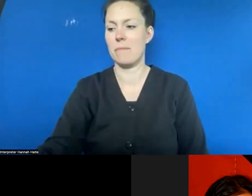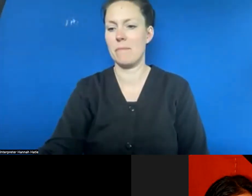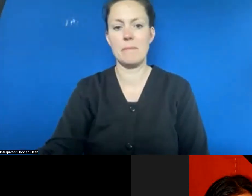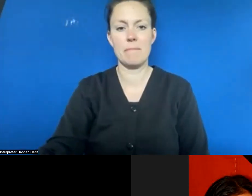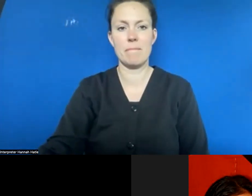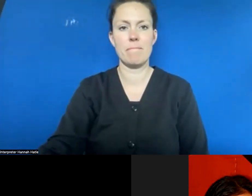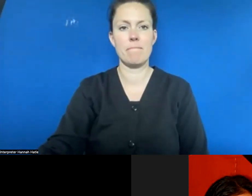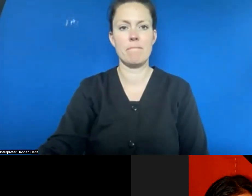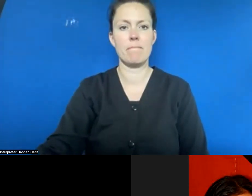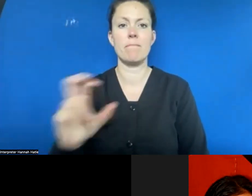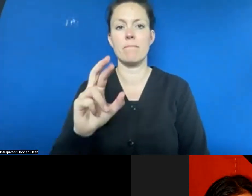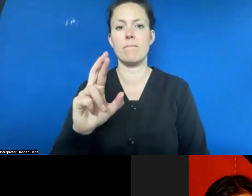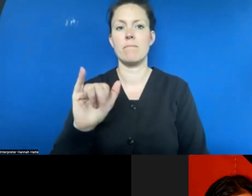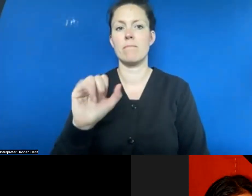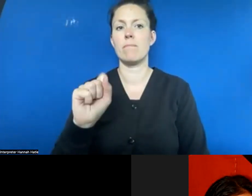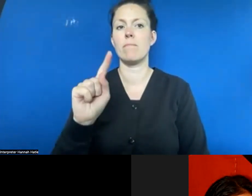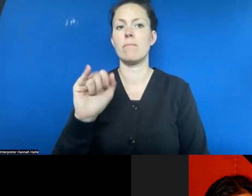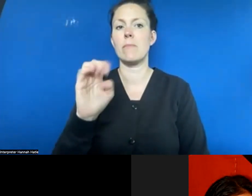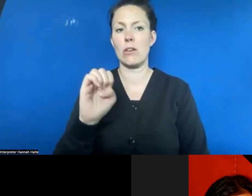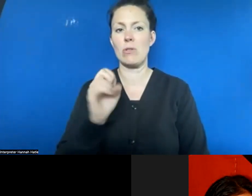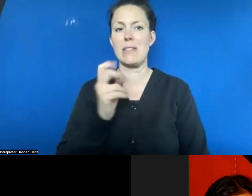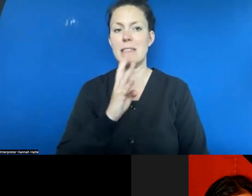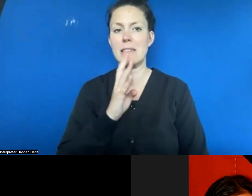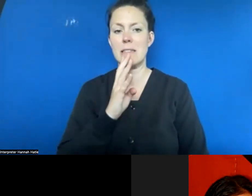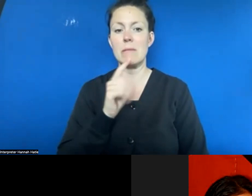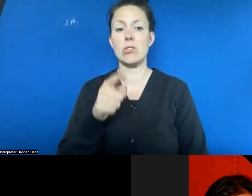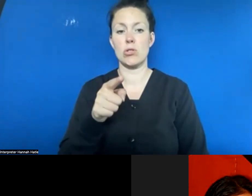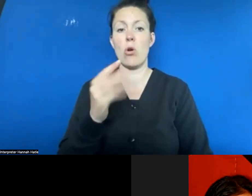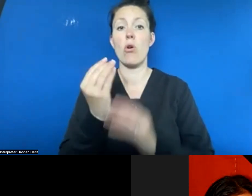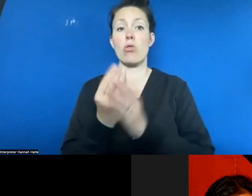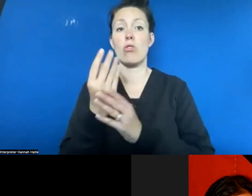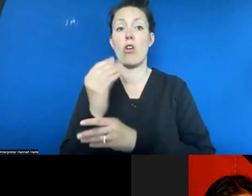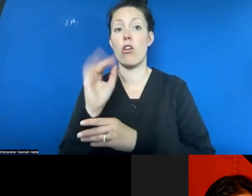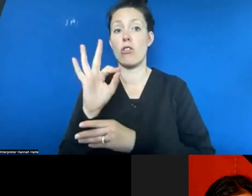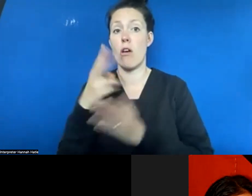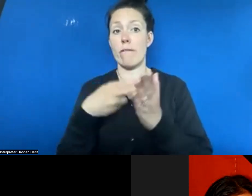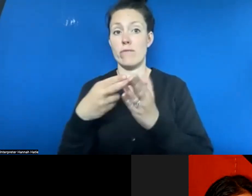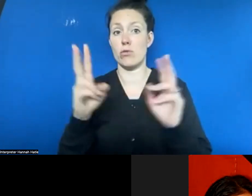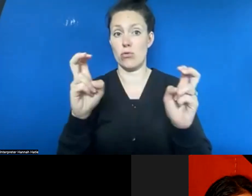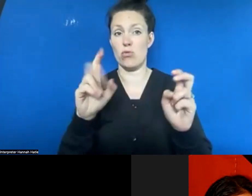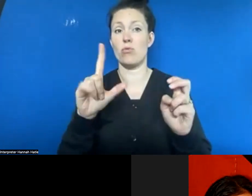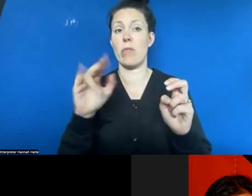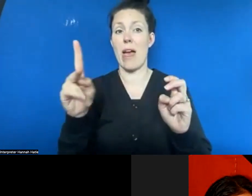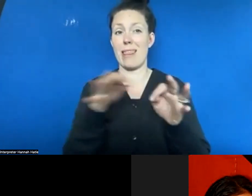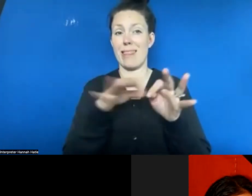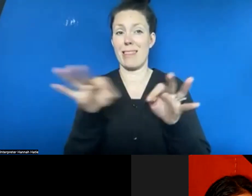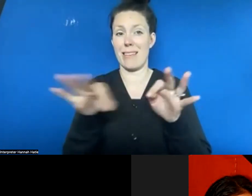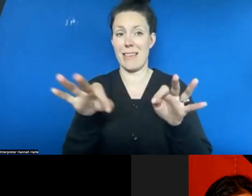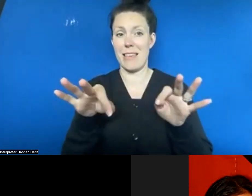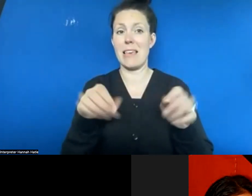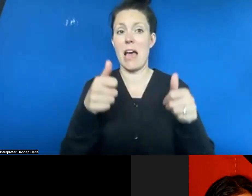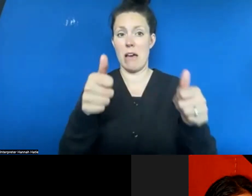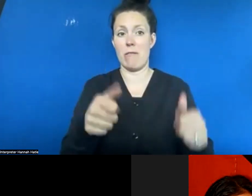Okay, so I dropped a link to the Garden of Truth, which is a report that MIWSAC had done